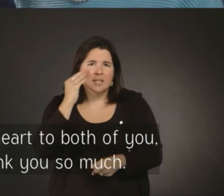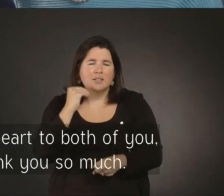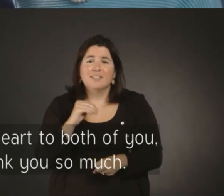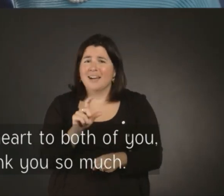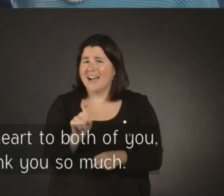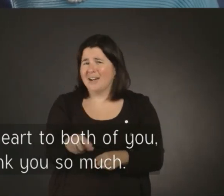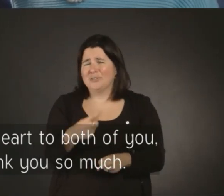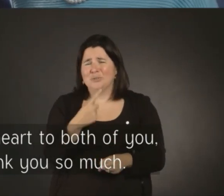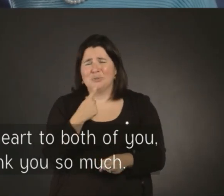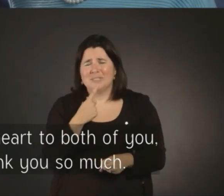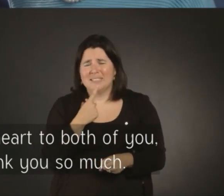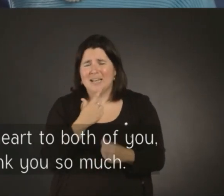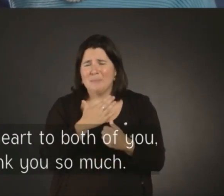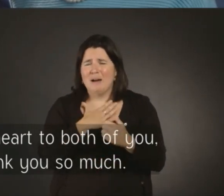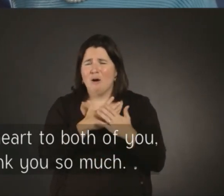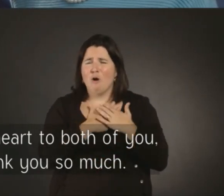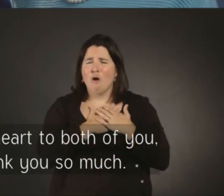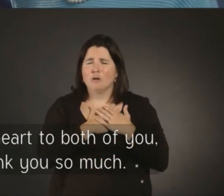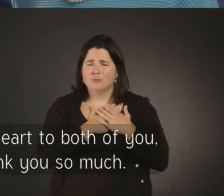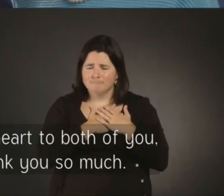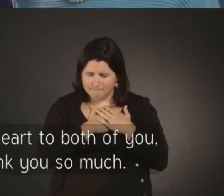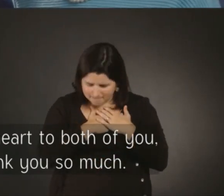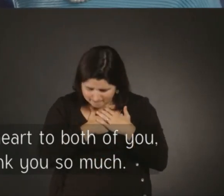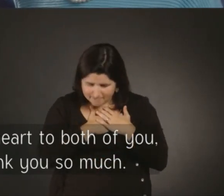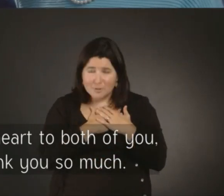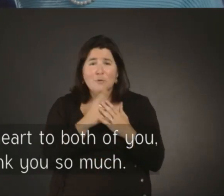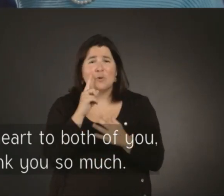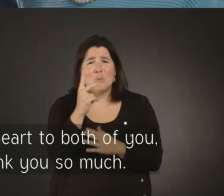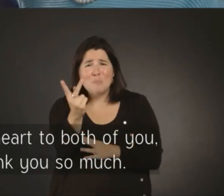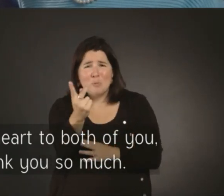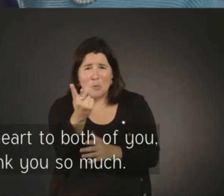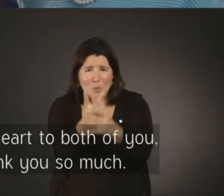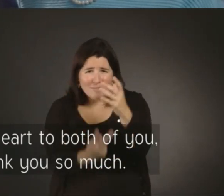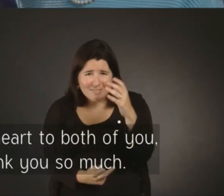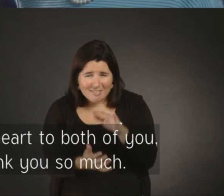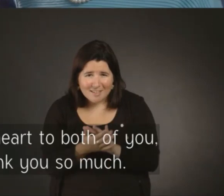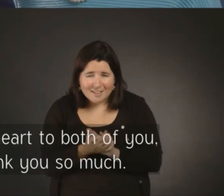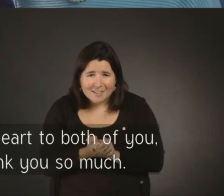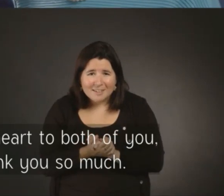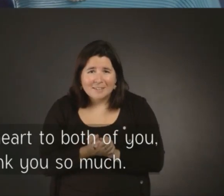have to say from the bottom of my heart to both of you,